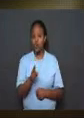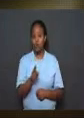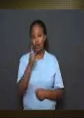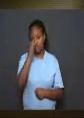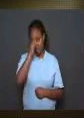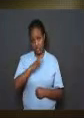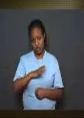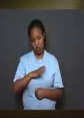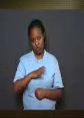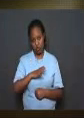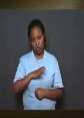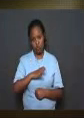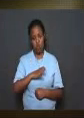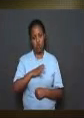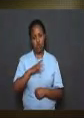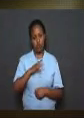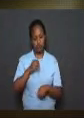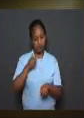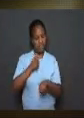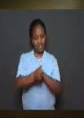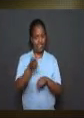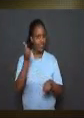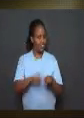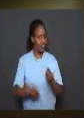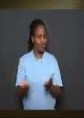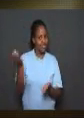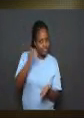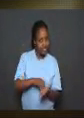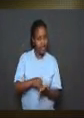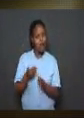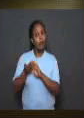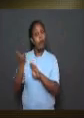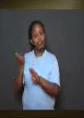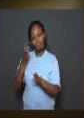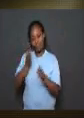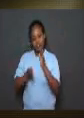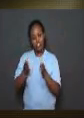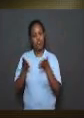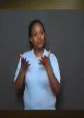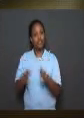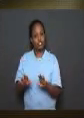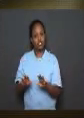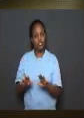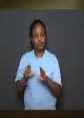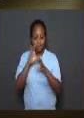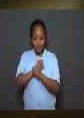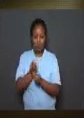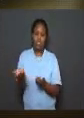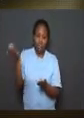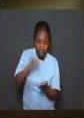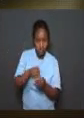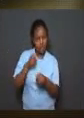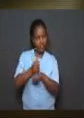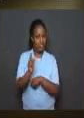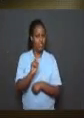person cannot be charged or convicted again for an offense that has been tried and